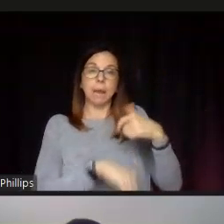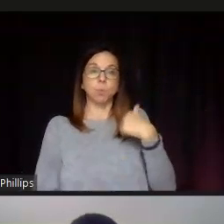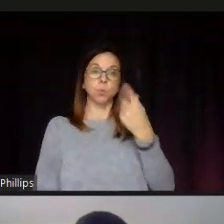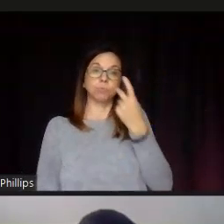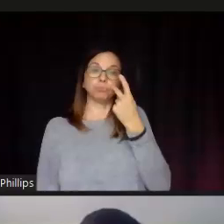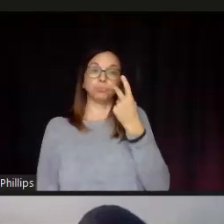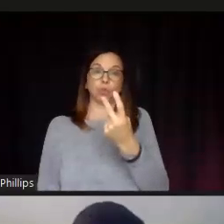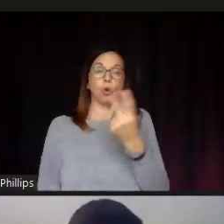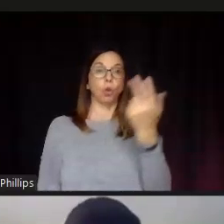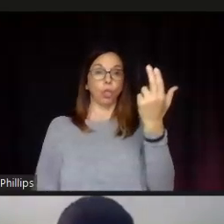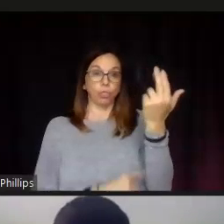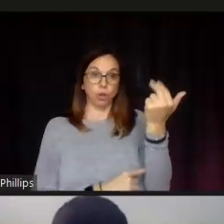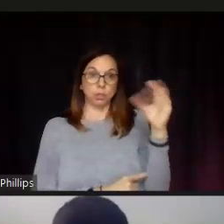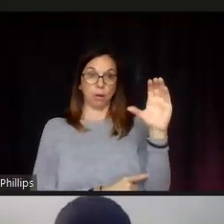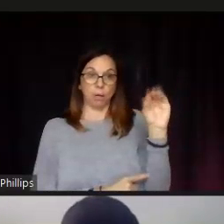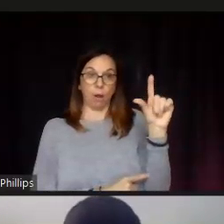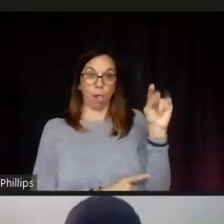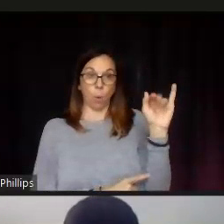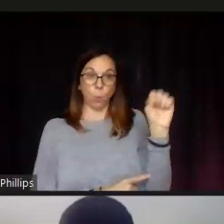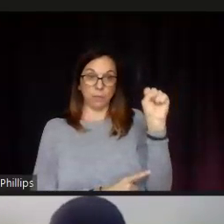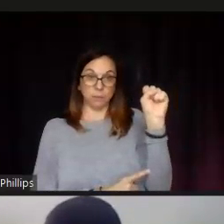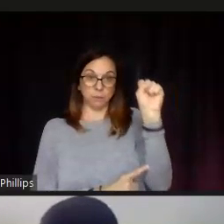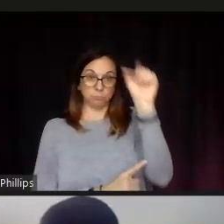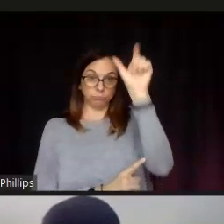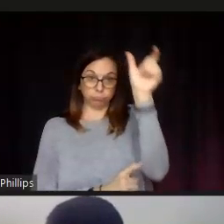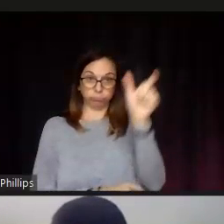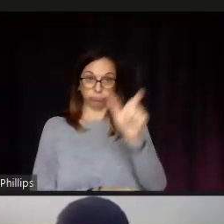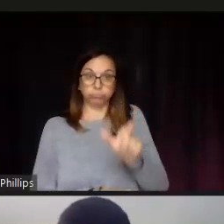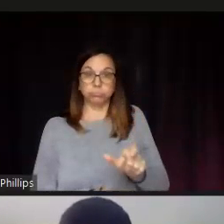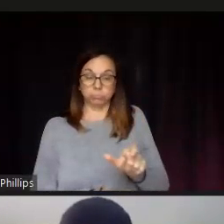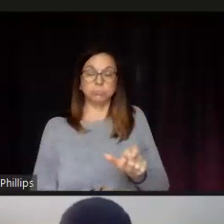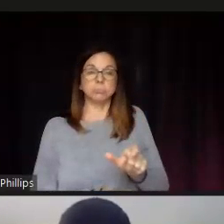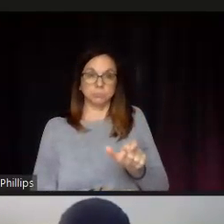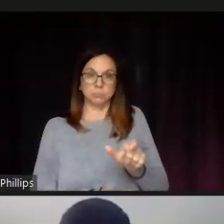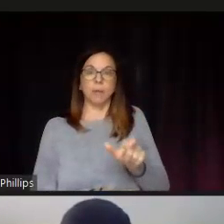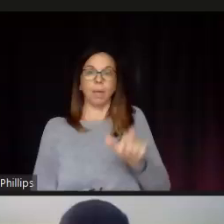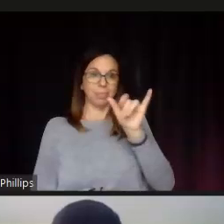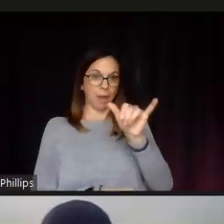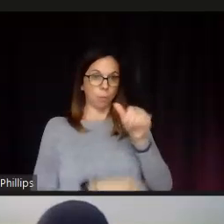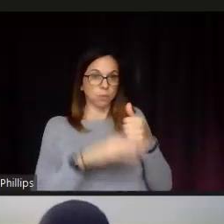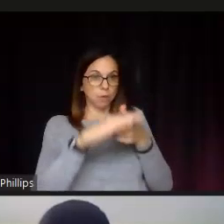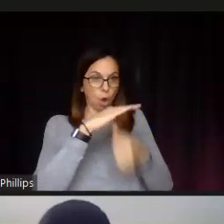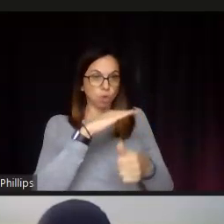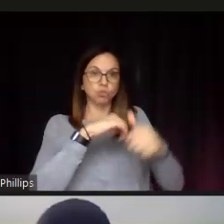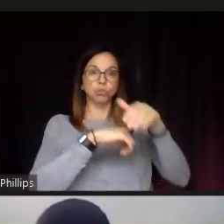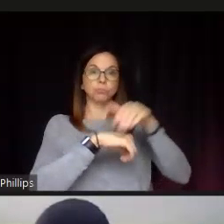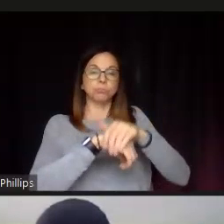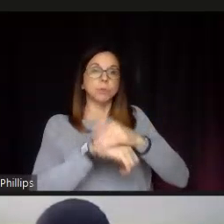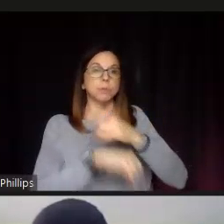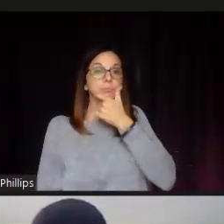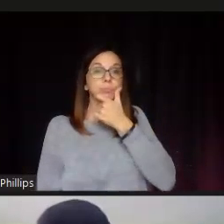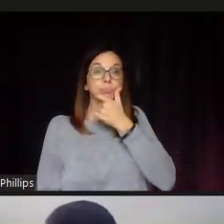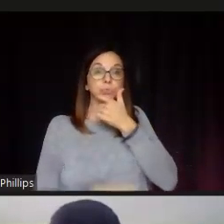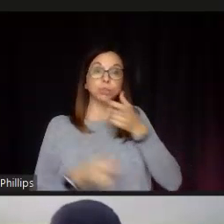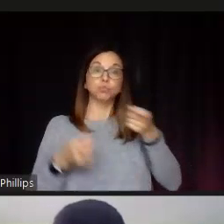at the 13 colonies that grew under British rule.